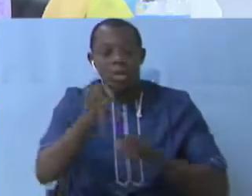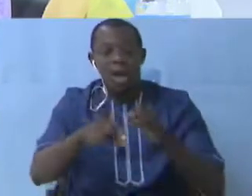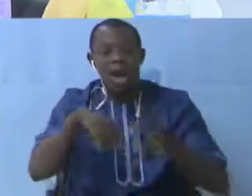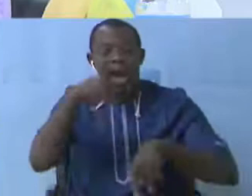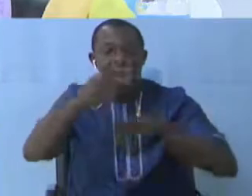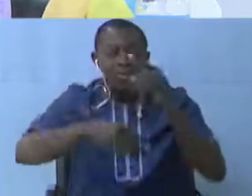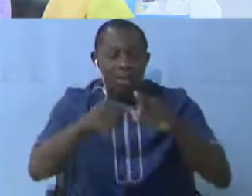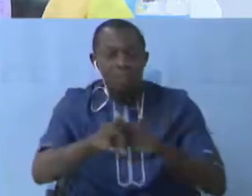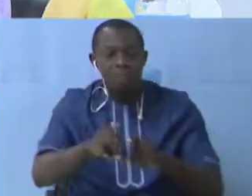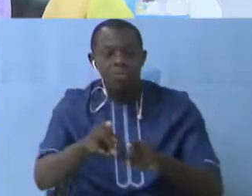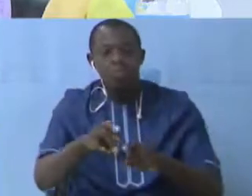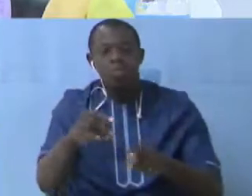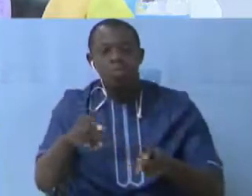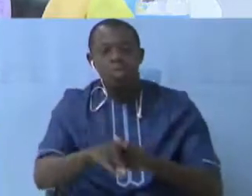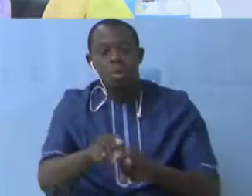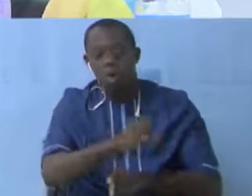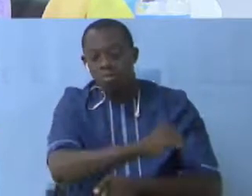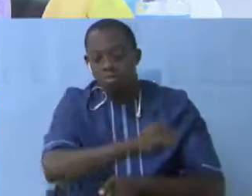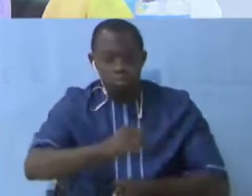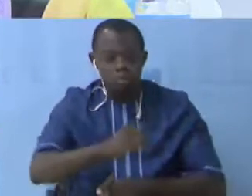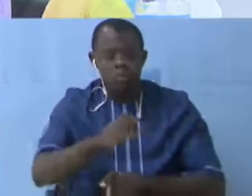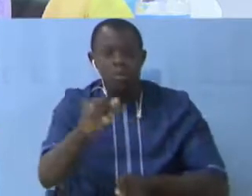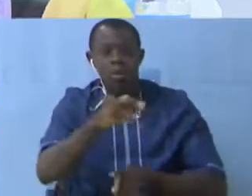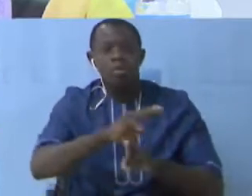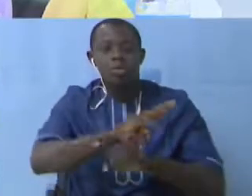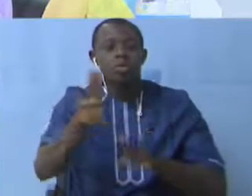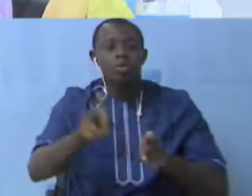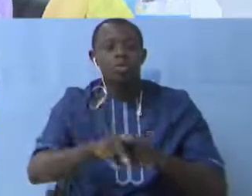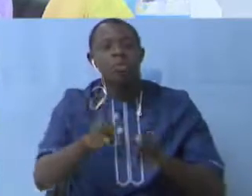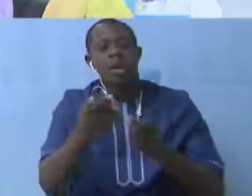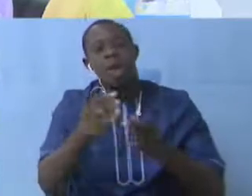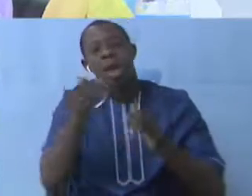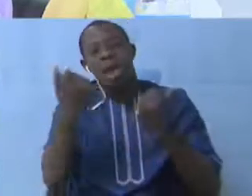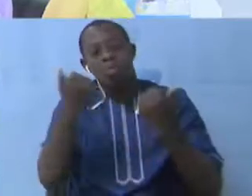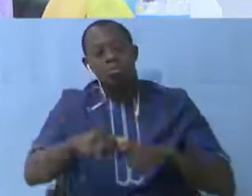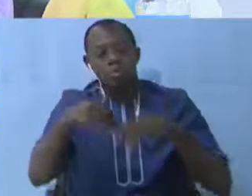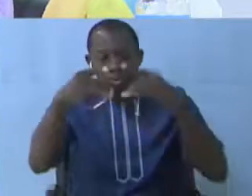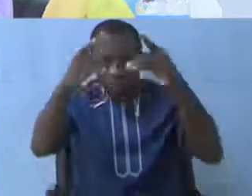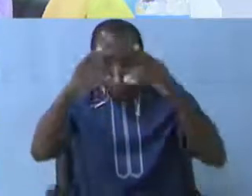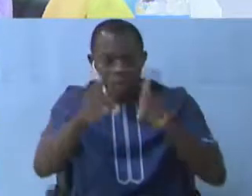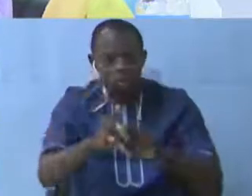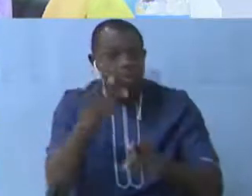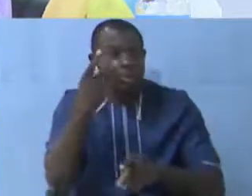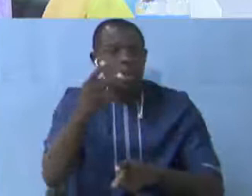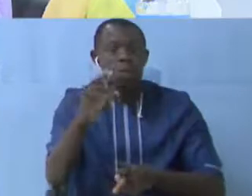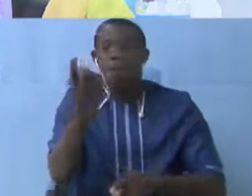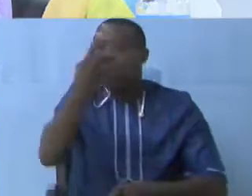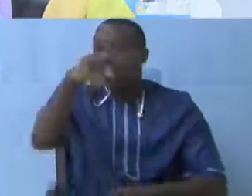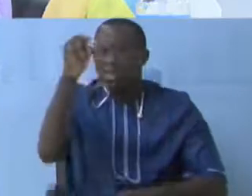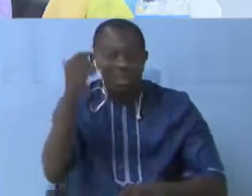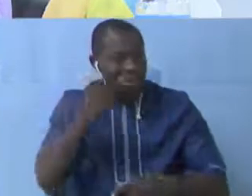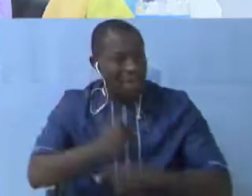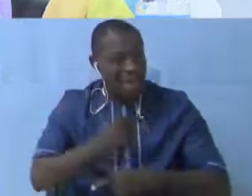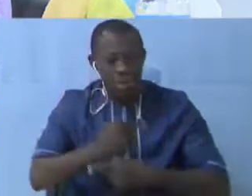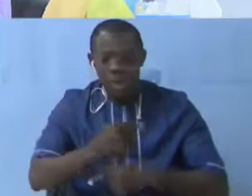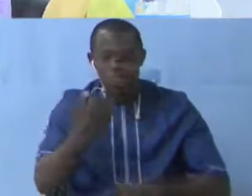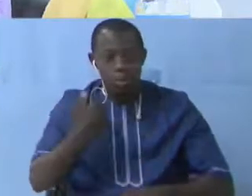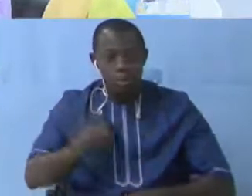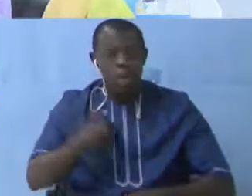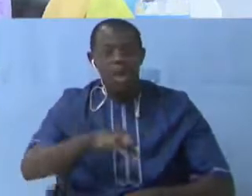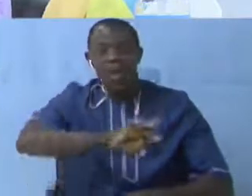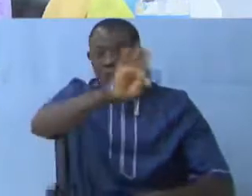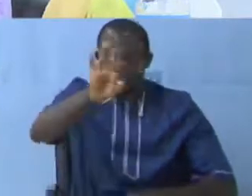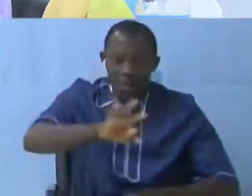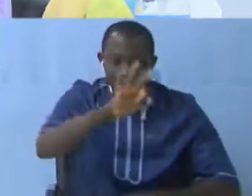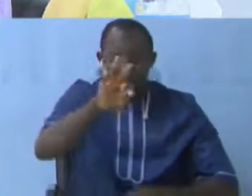nga xam ne ni antuwutoon. We've seen hundreds of Gambians, family members mainly. ñu bëri ay doomi Gambien